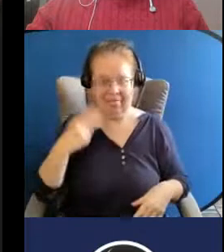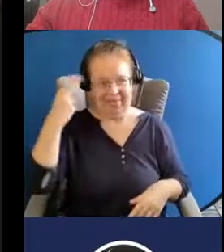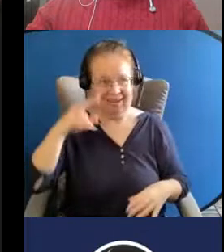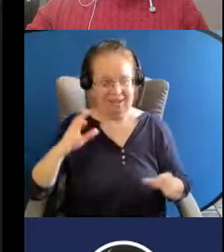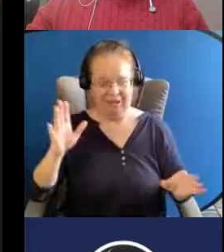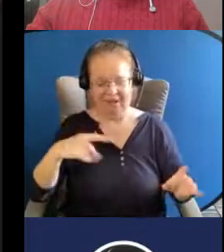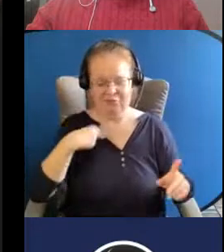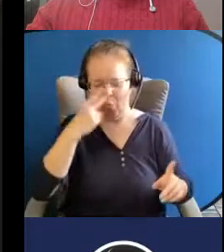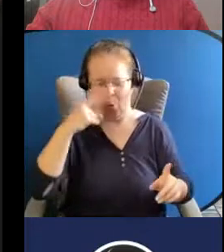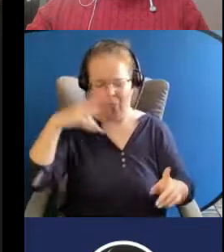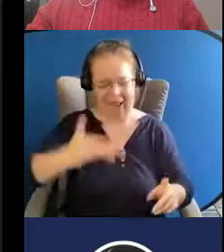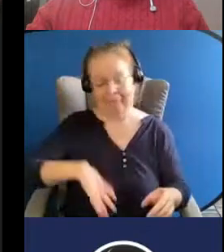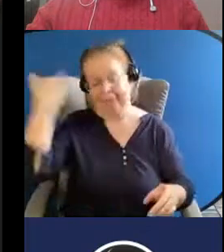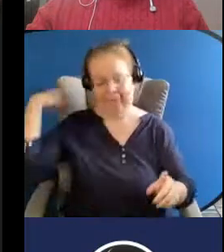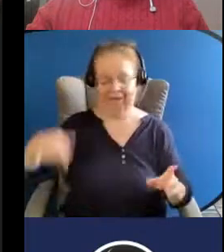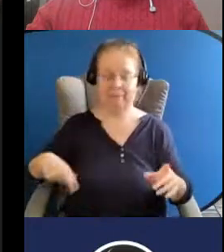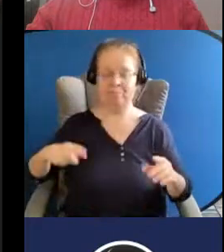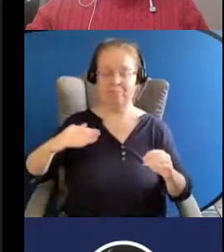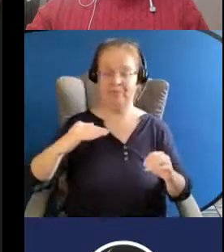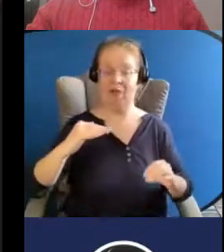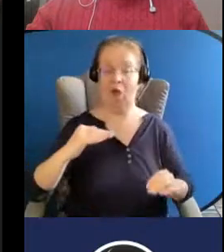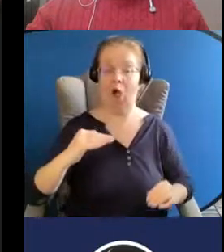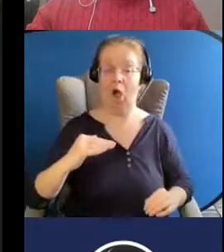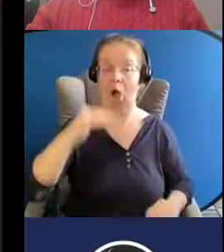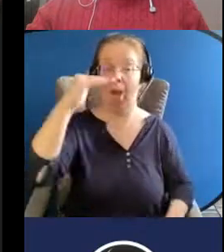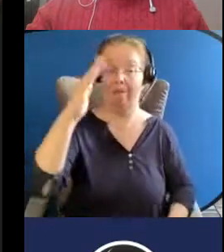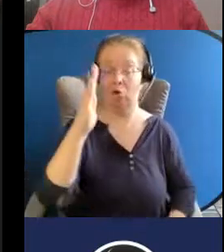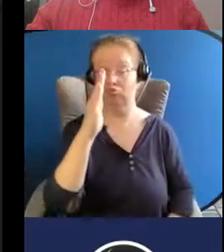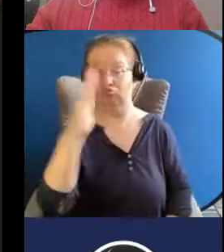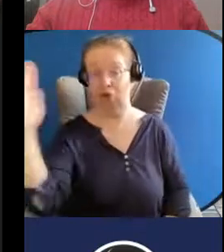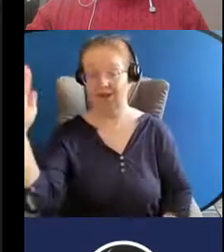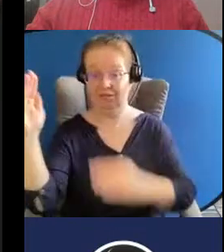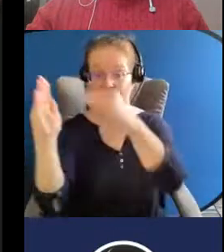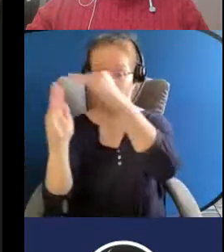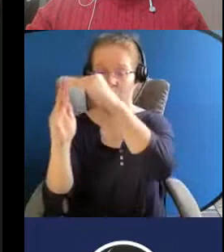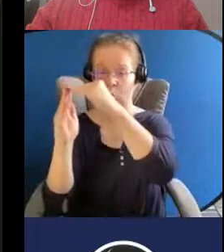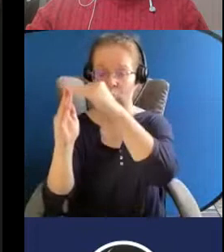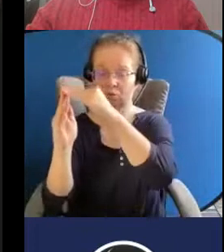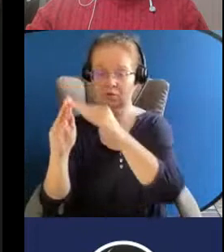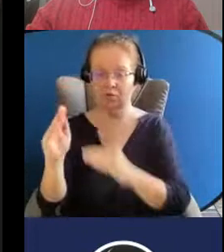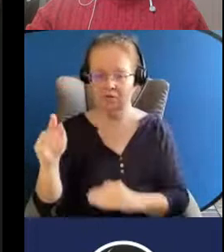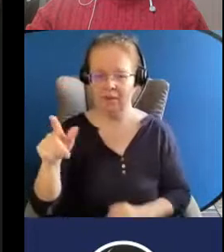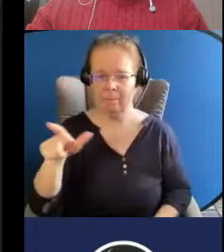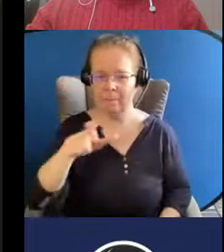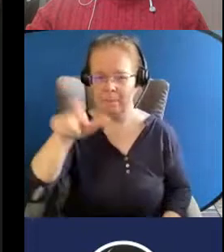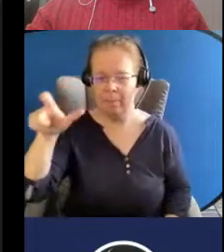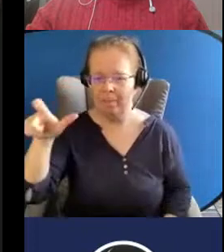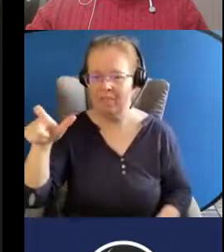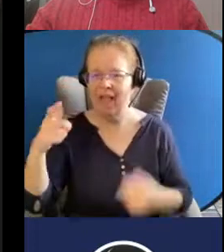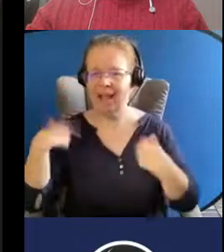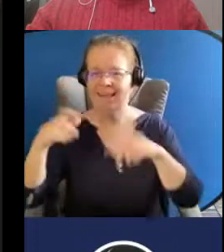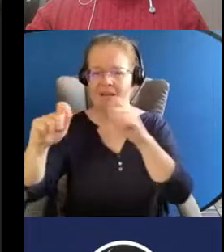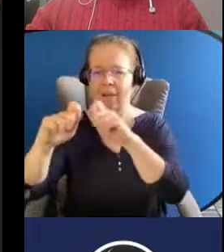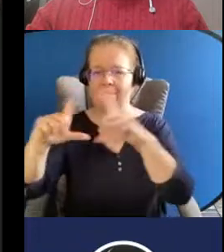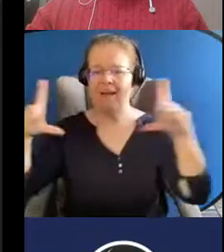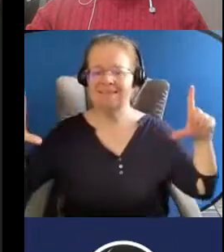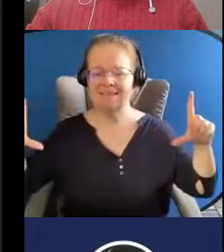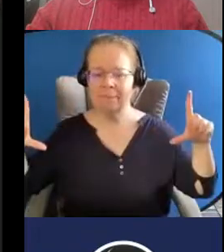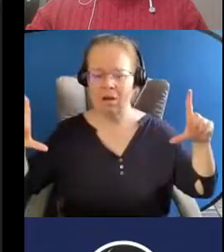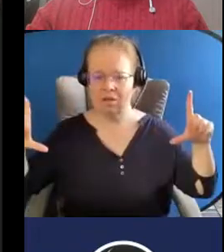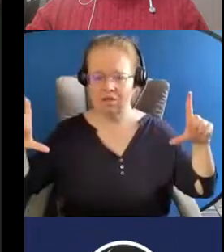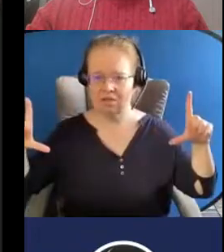name. So in the upper right-hand corner of any window, if you hover your mouse over the maximize button, it'll actually give